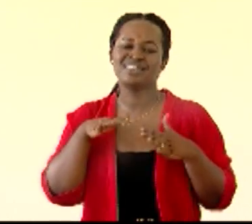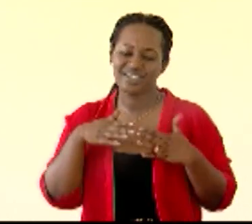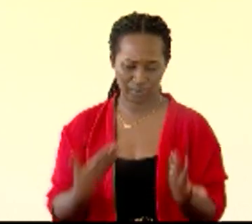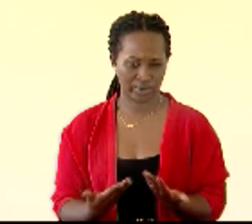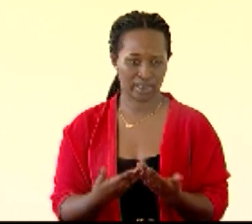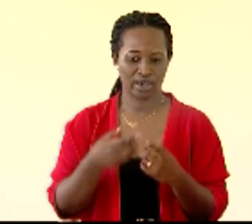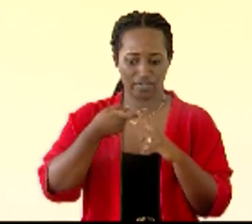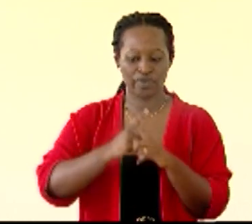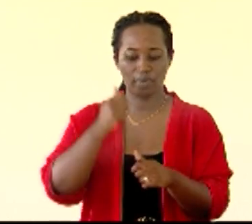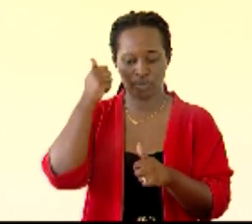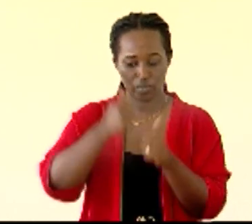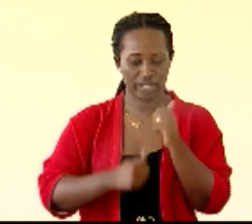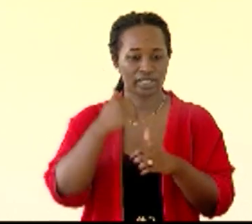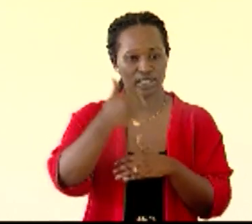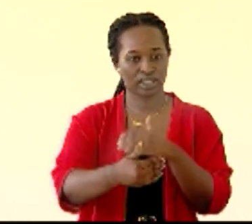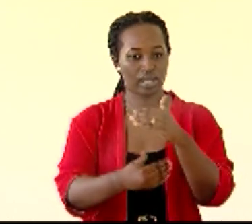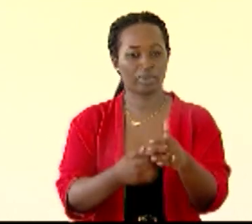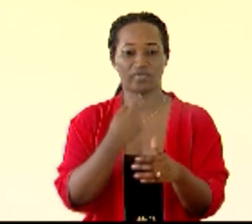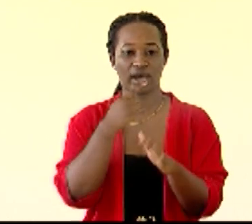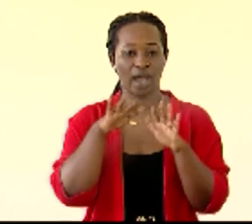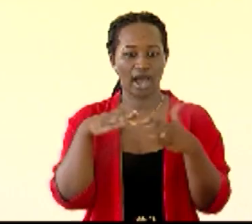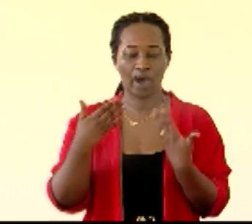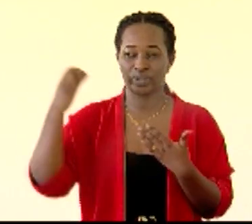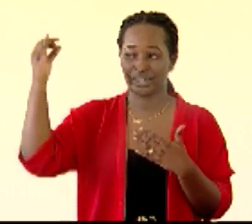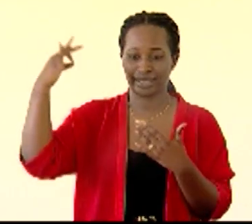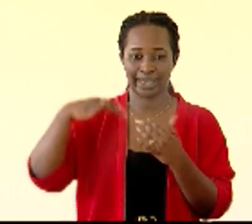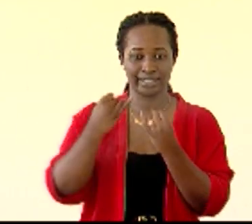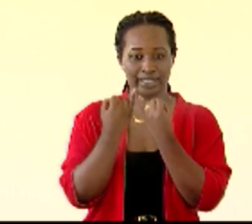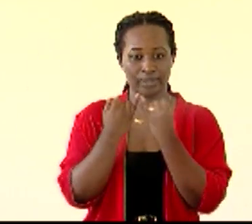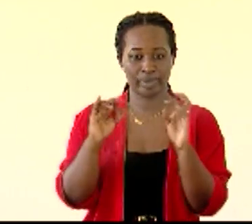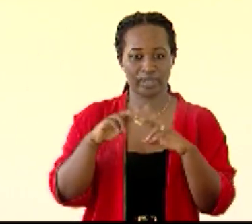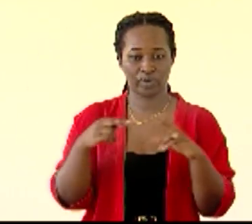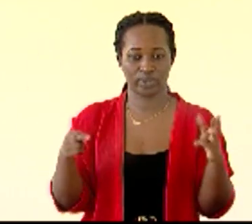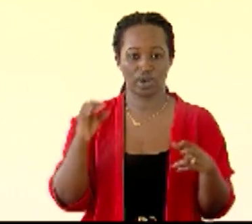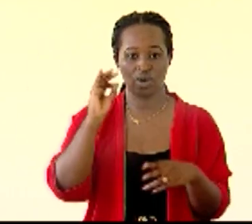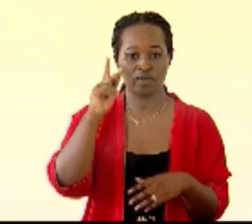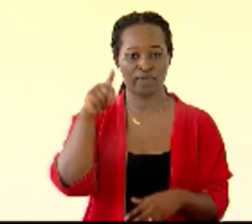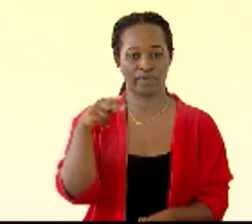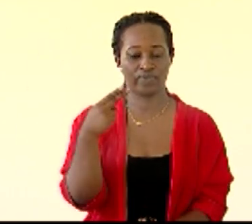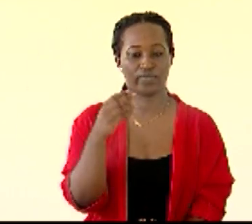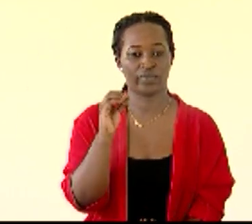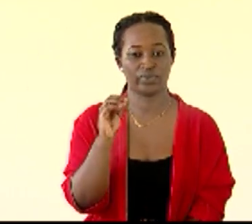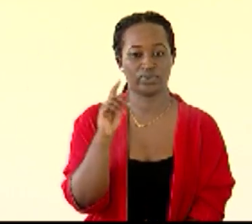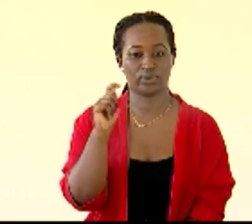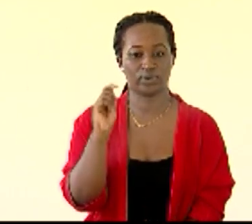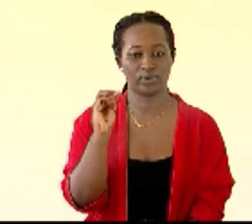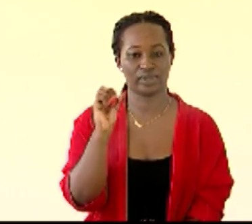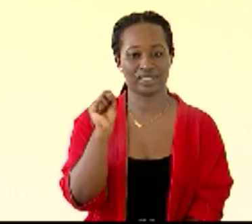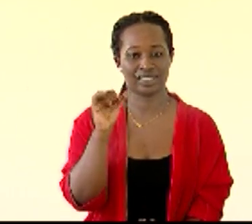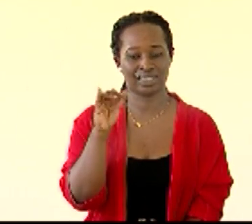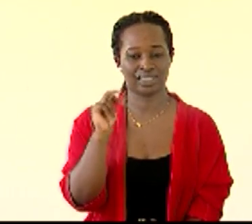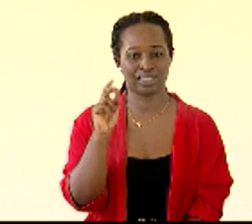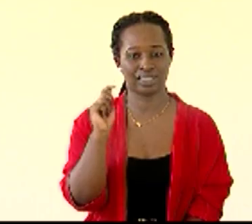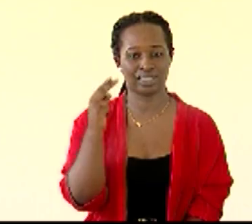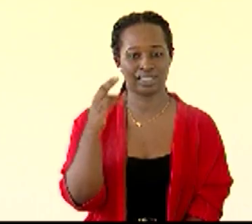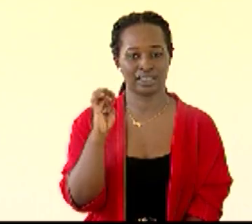From which step to which step. When you say how the light-independent reactions of photosynthesis, the ones we just finished, the